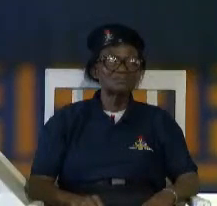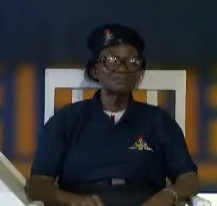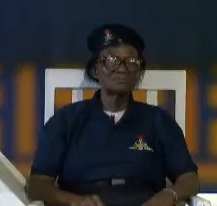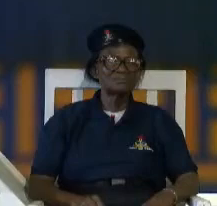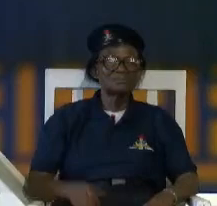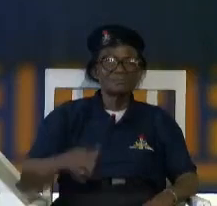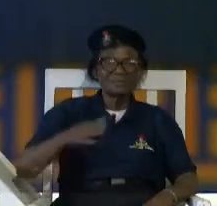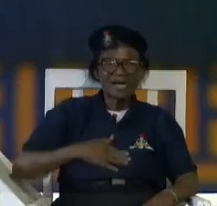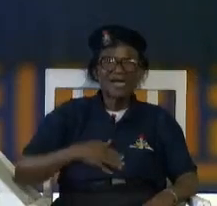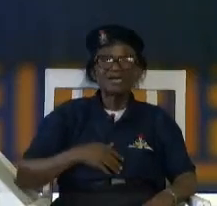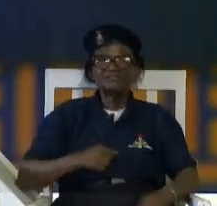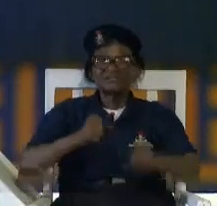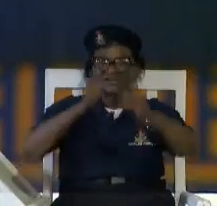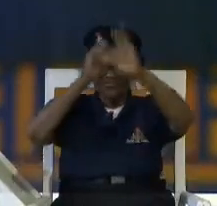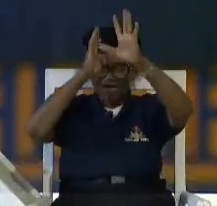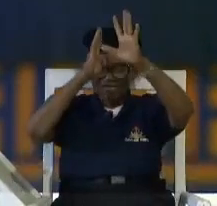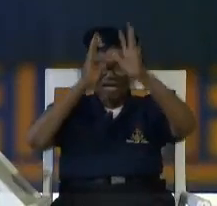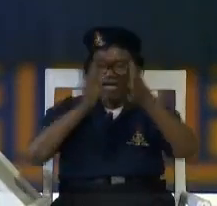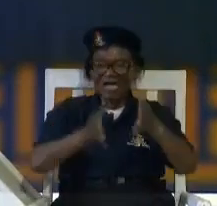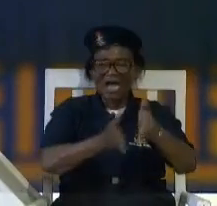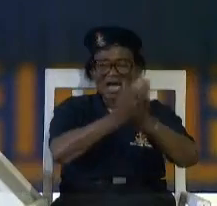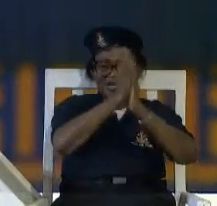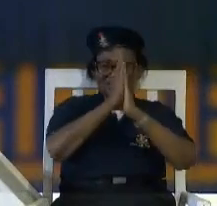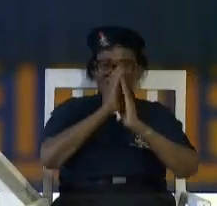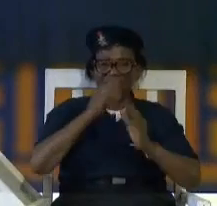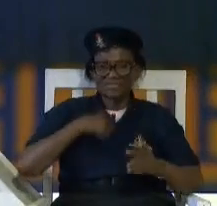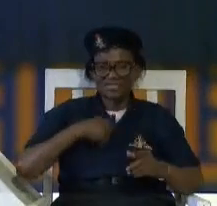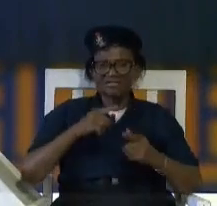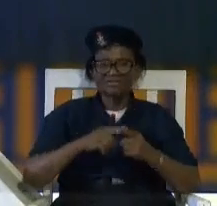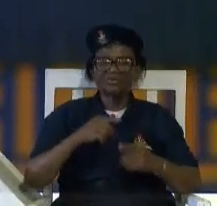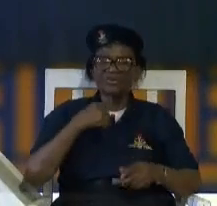My daddy asked me to tell you,